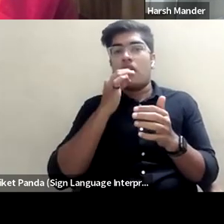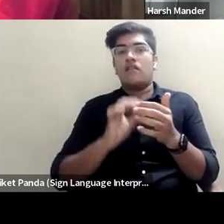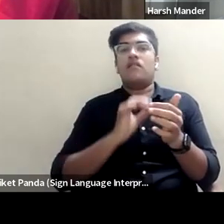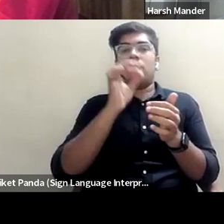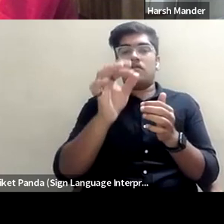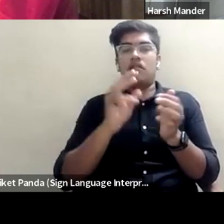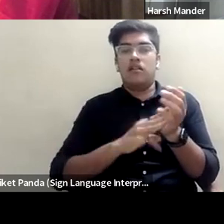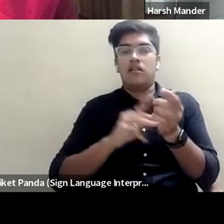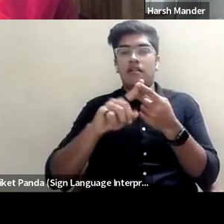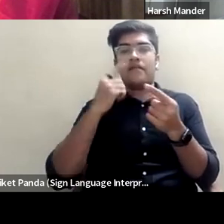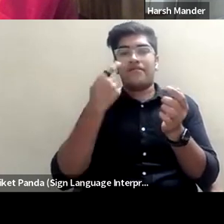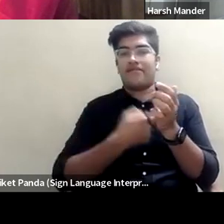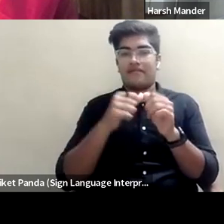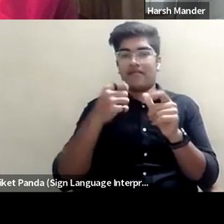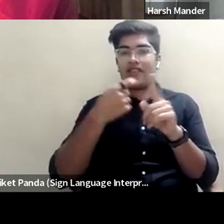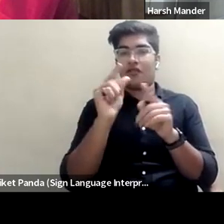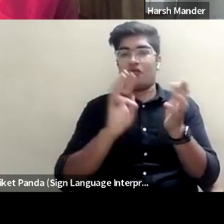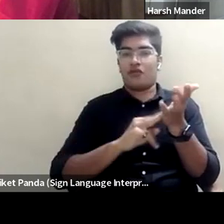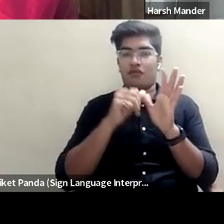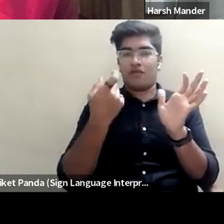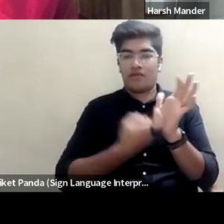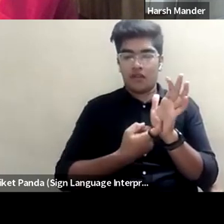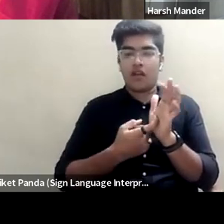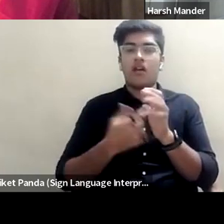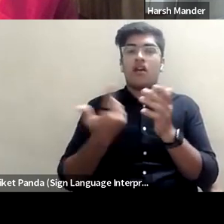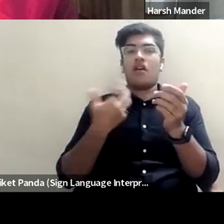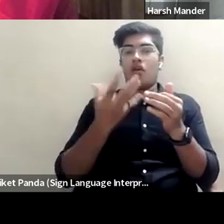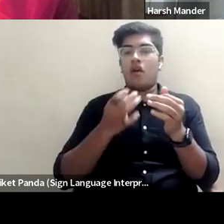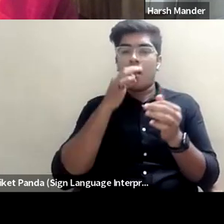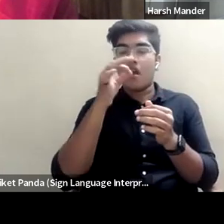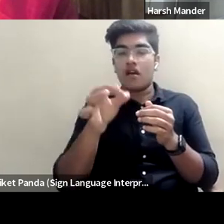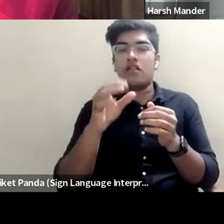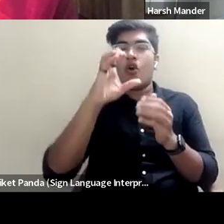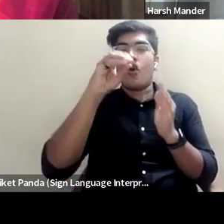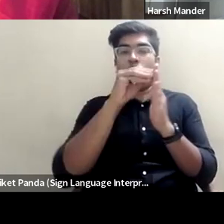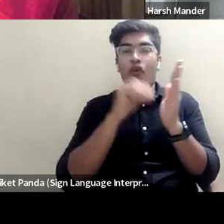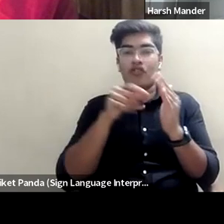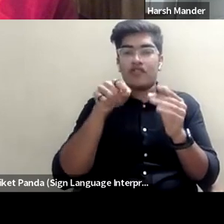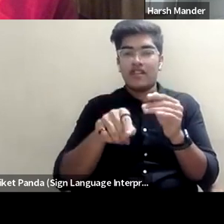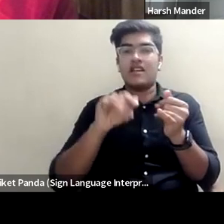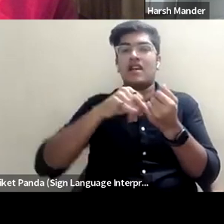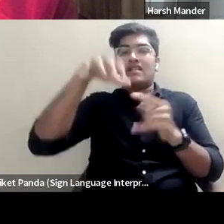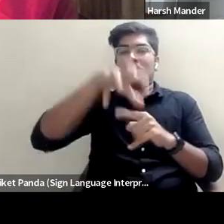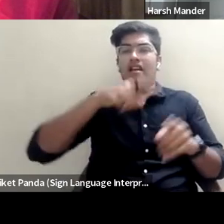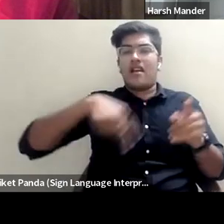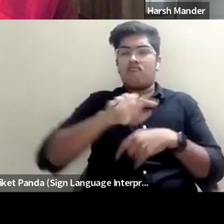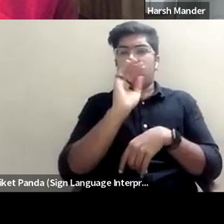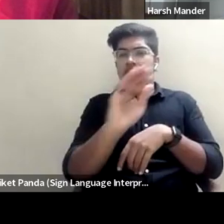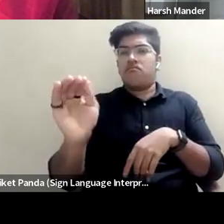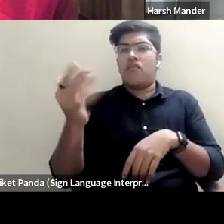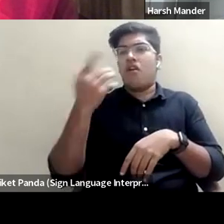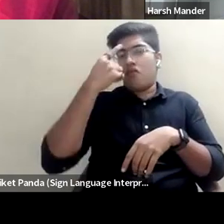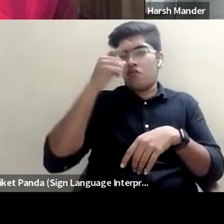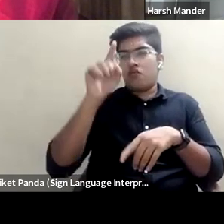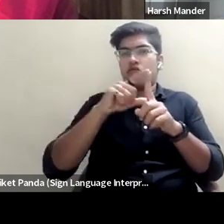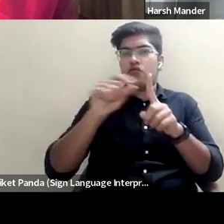is how the Constitution puts certain onuses on the state to do things for the people, to ensure that certain rights